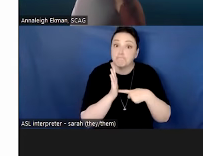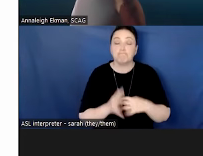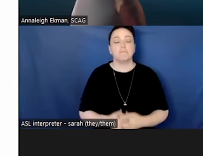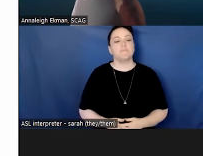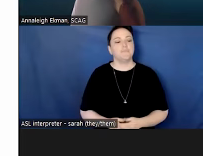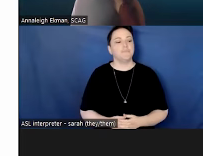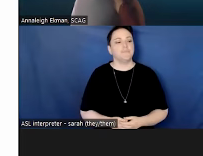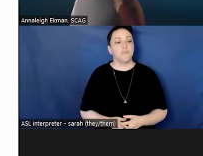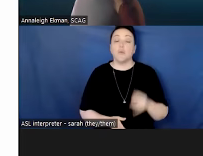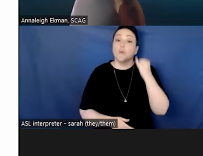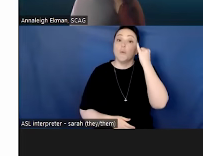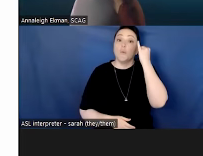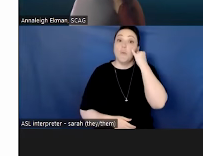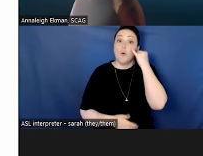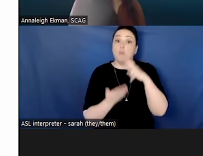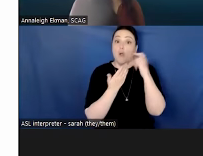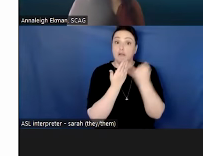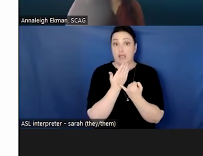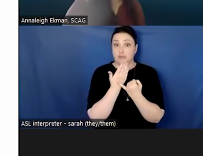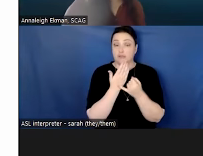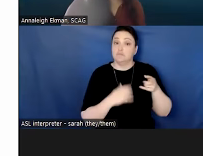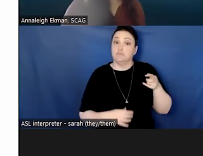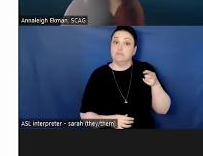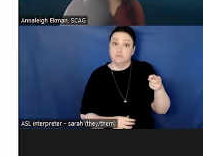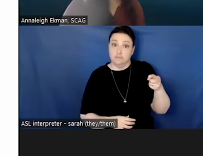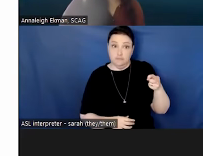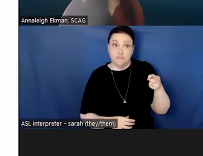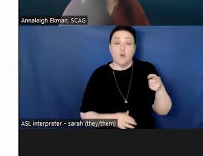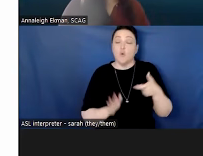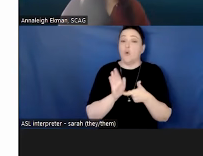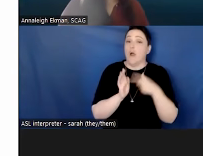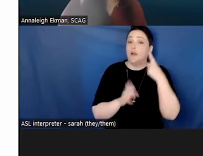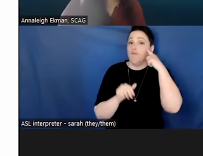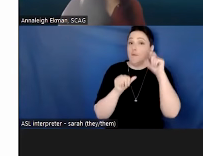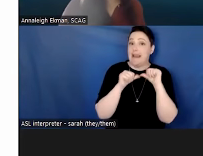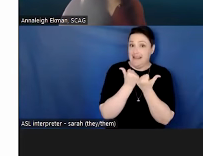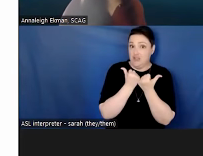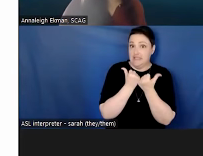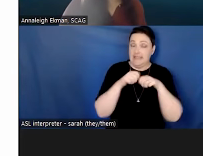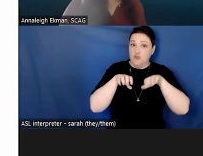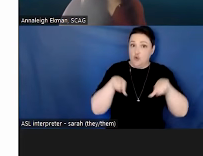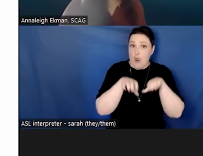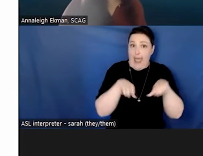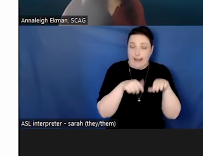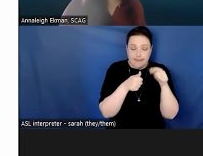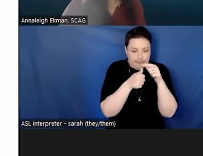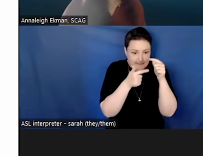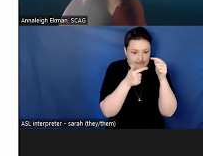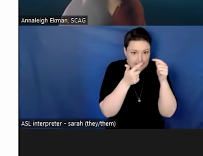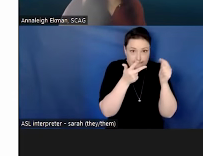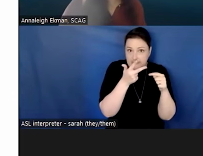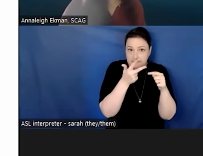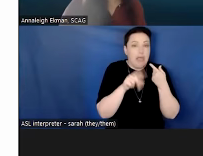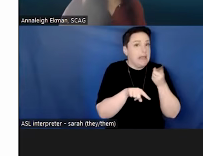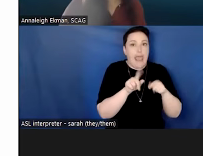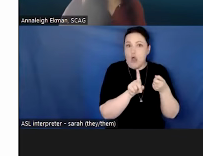only requires a government agency to act in set way, they cannot deviate from, they have